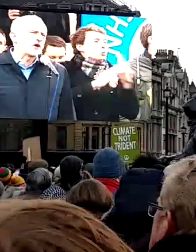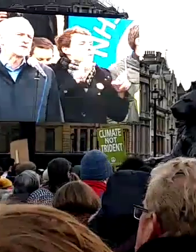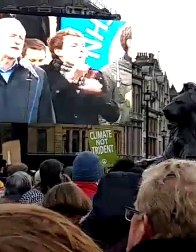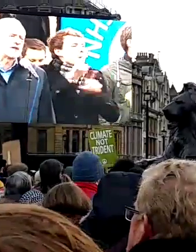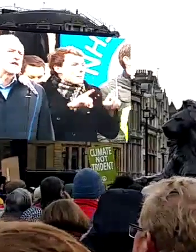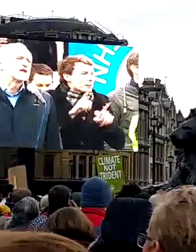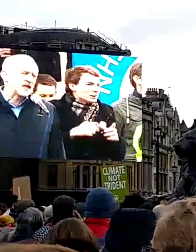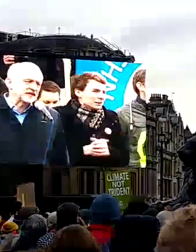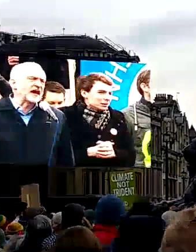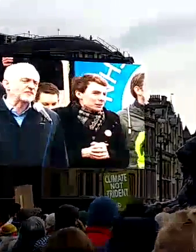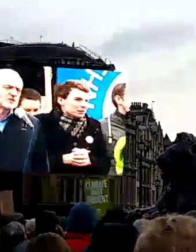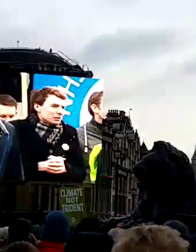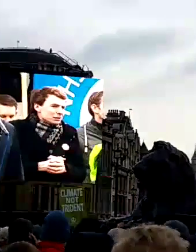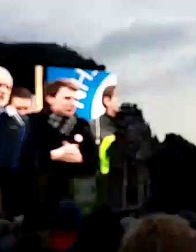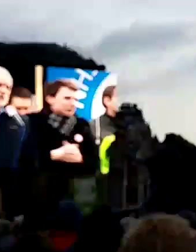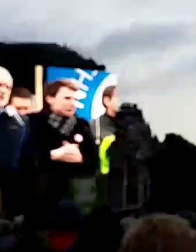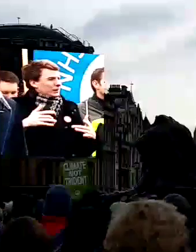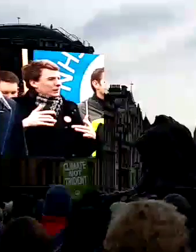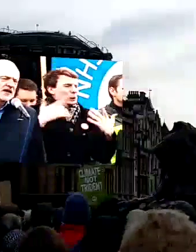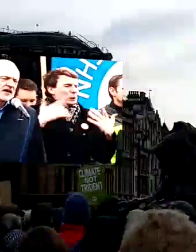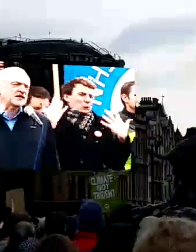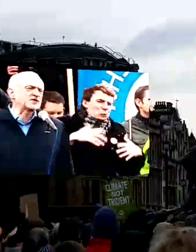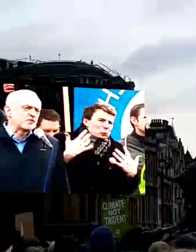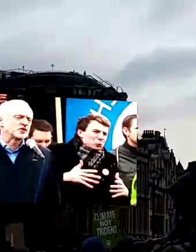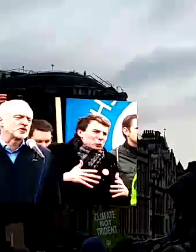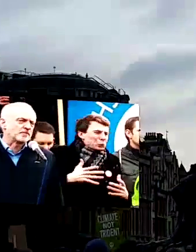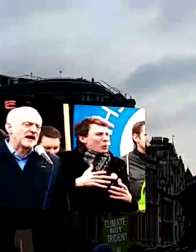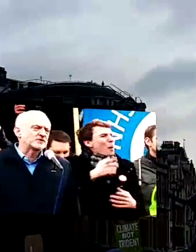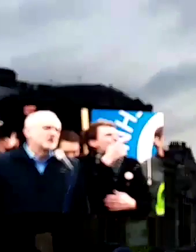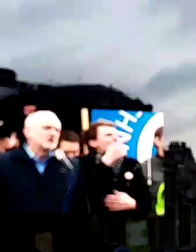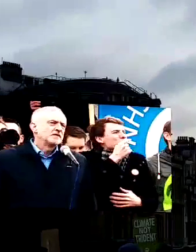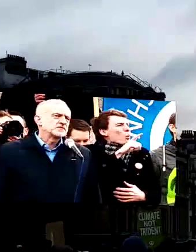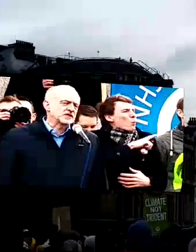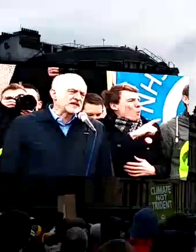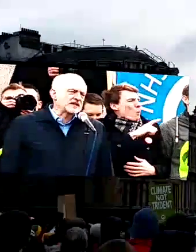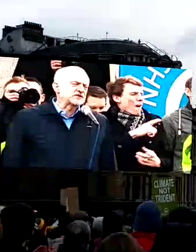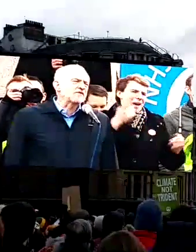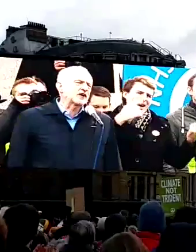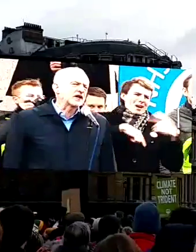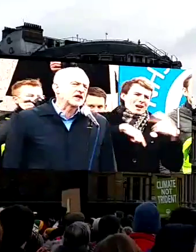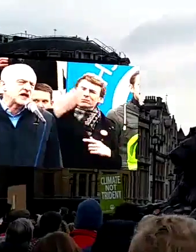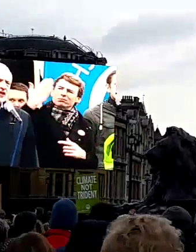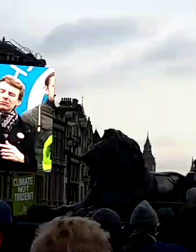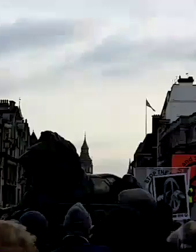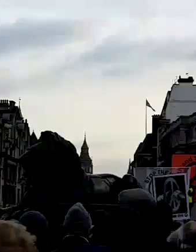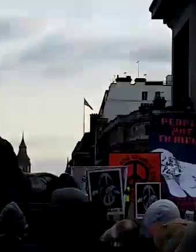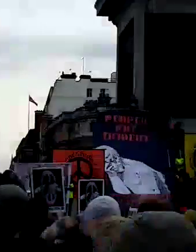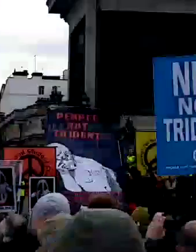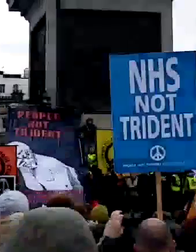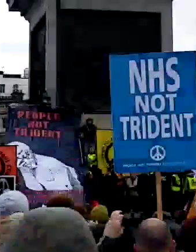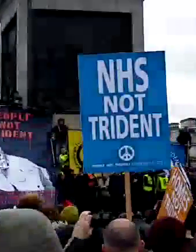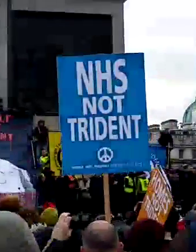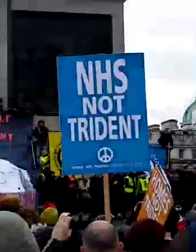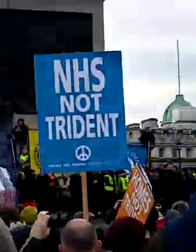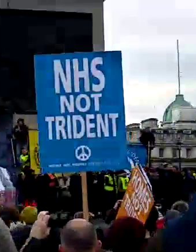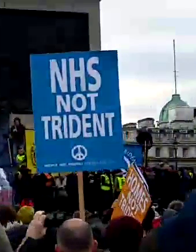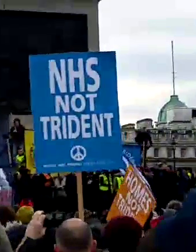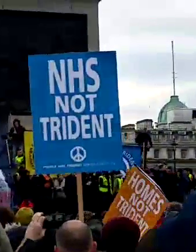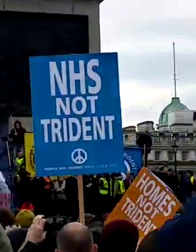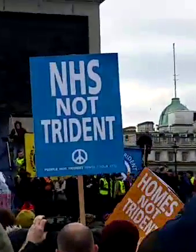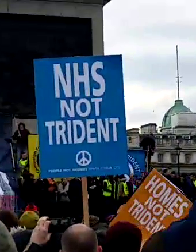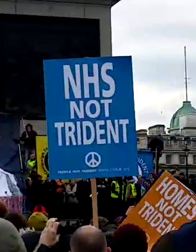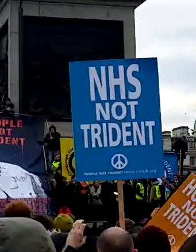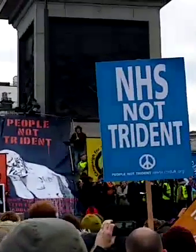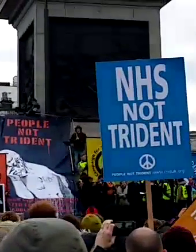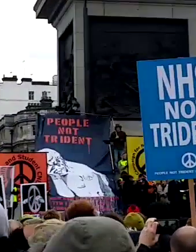both those continents that that was possible and that was brought about. To the South Africans, Argentinians, Brazilians,